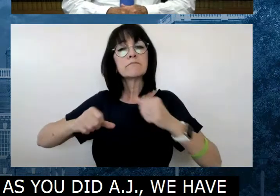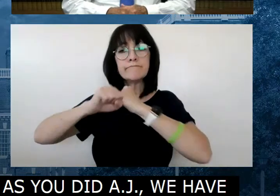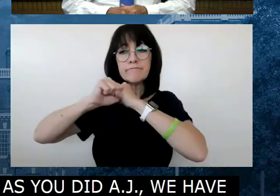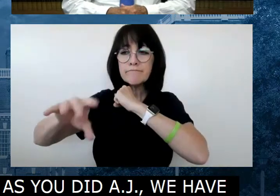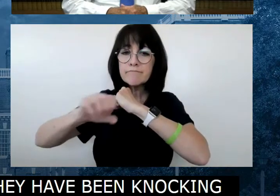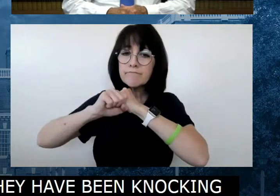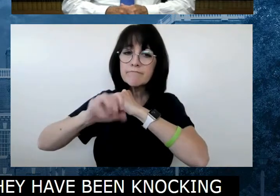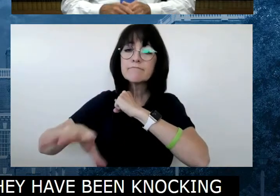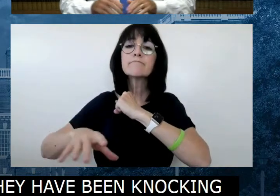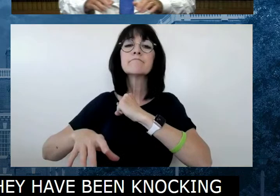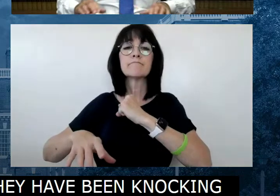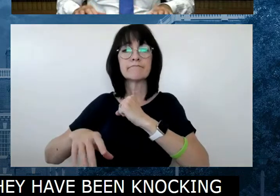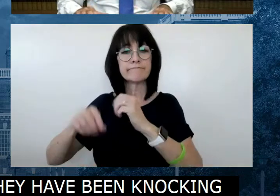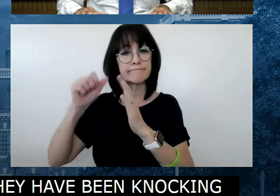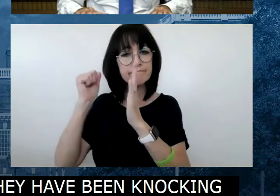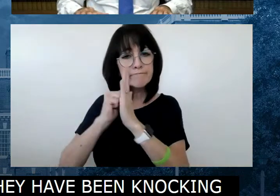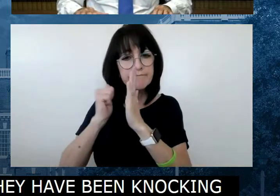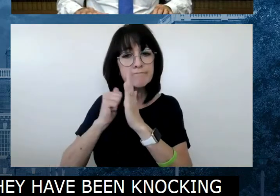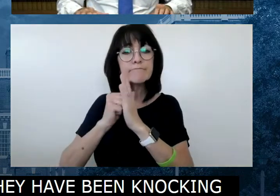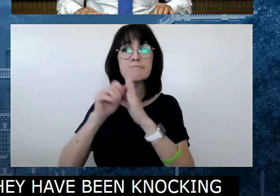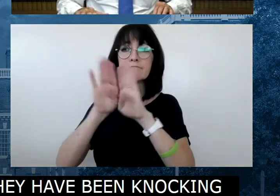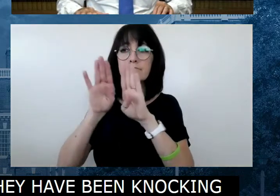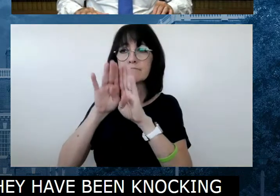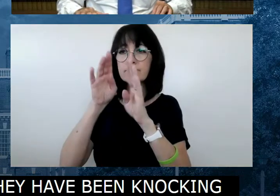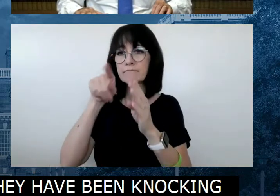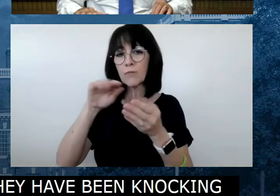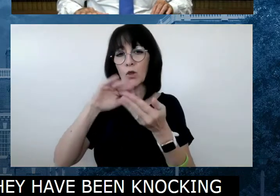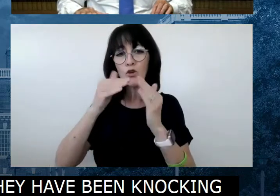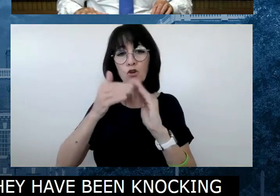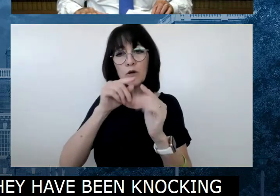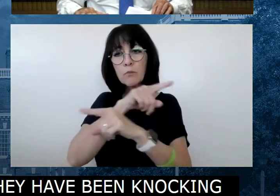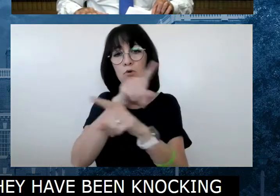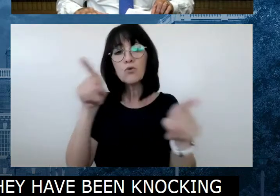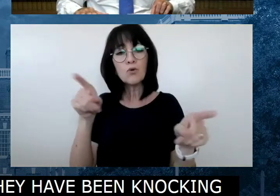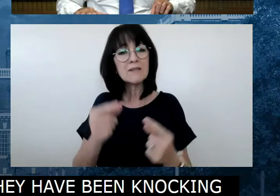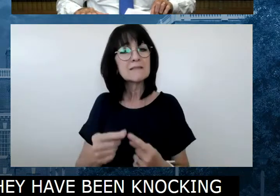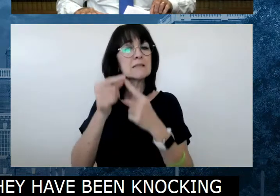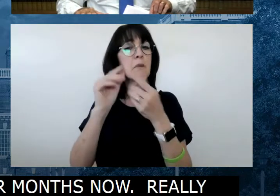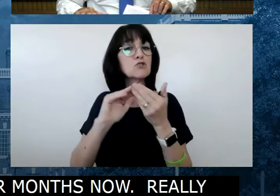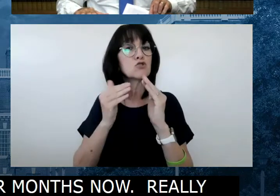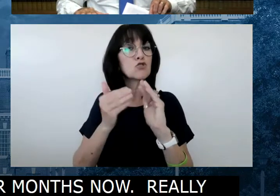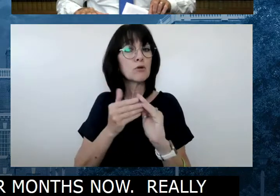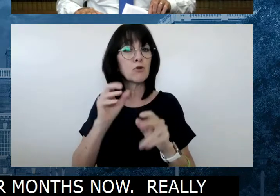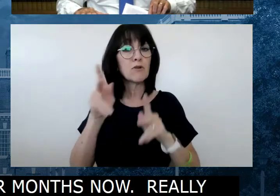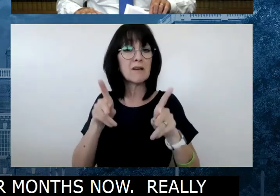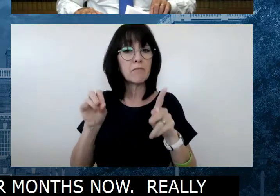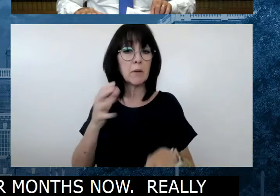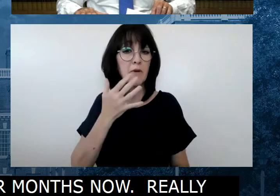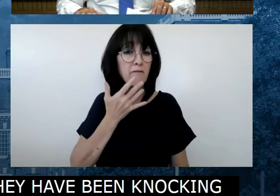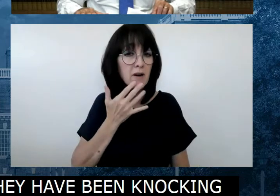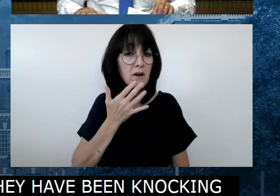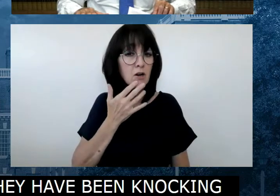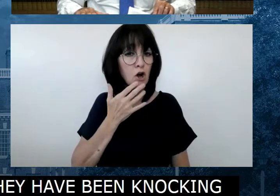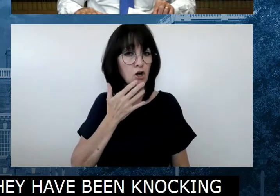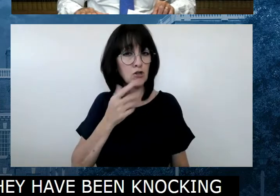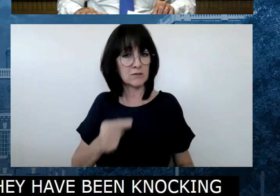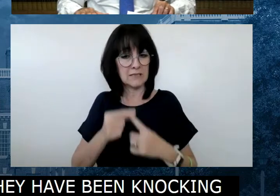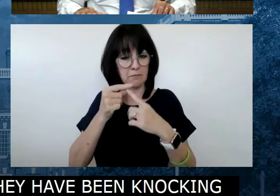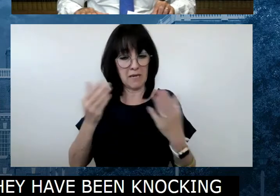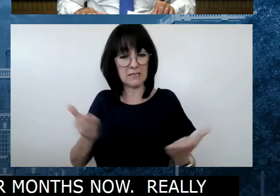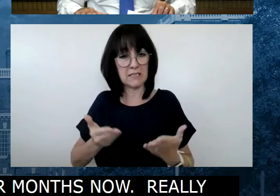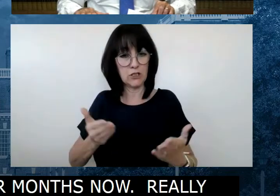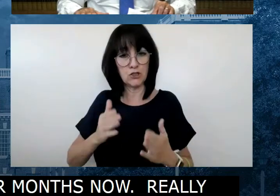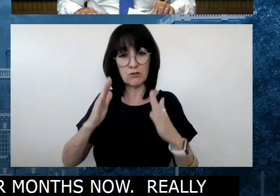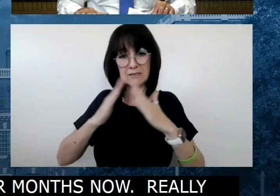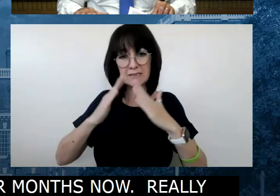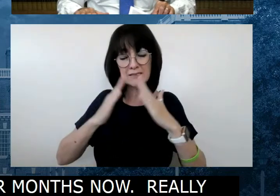people out to get vaccinated, particularly in communities of color across our state, and in particular here in the city of